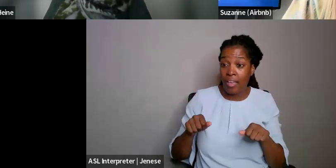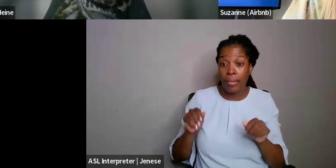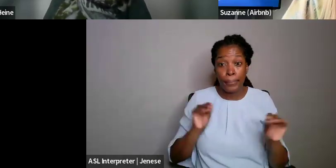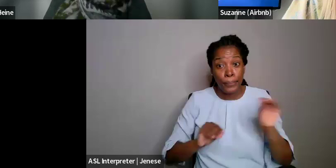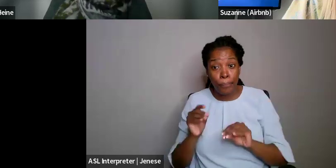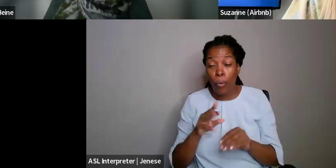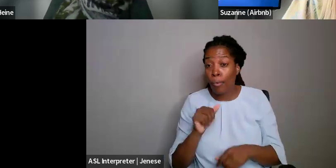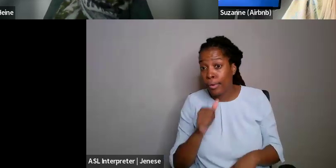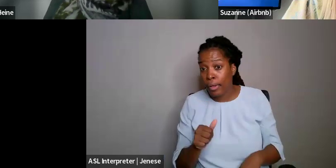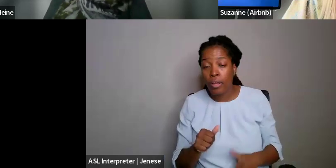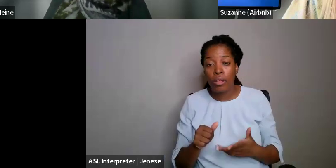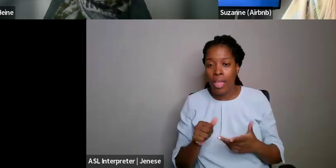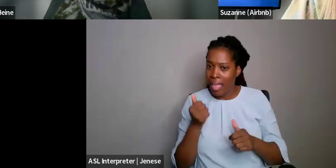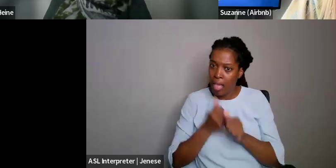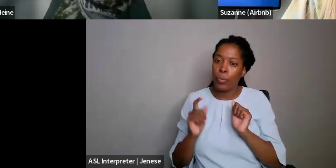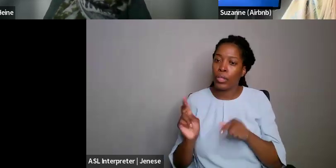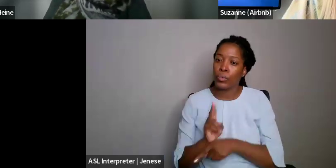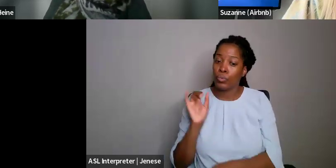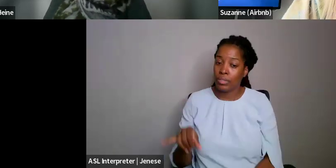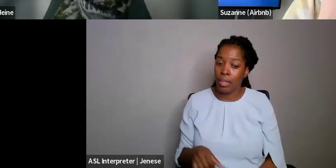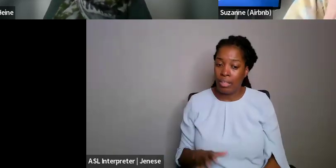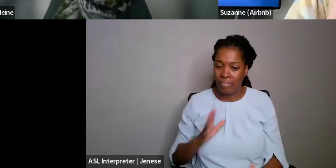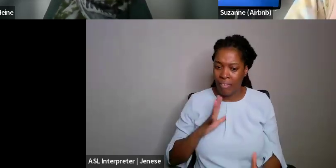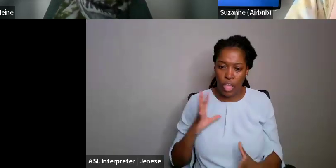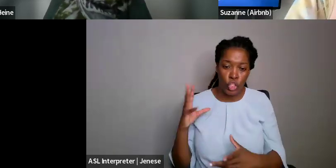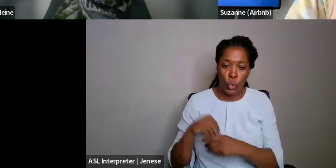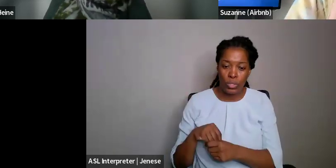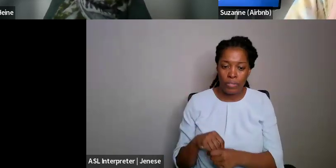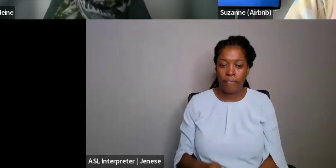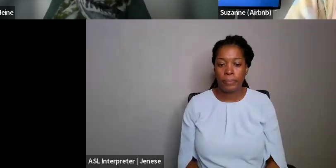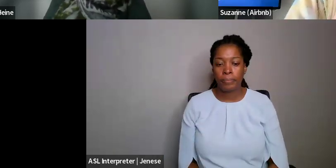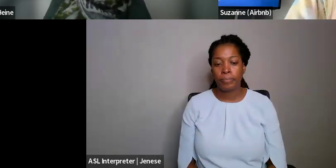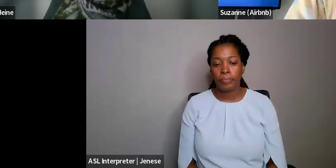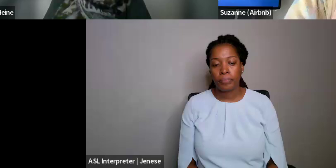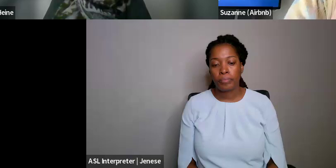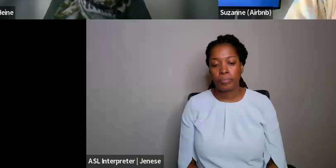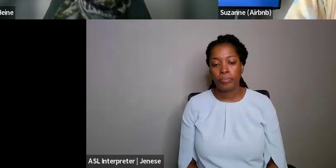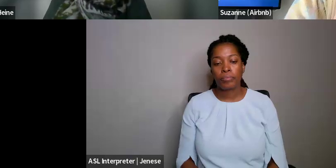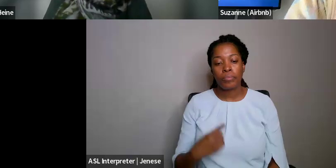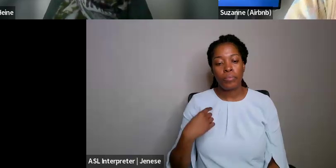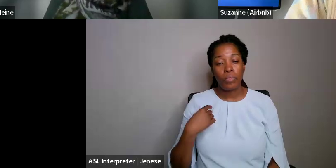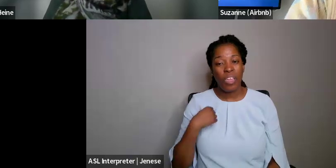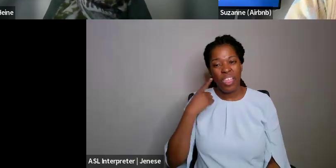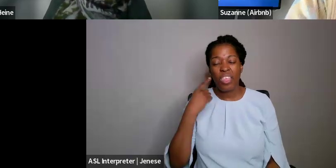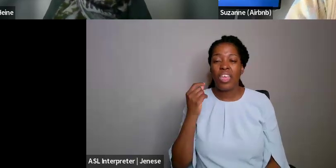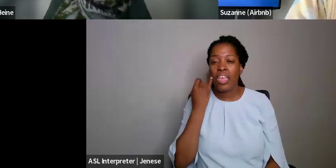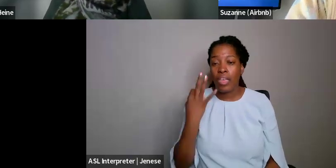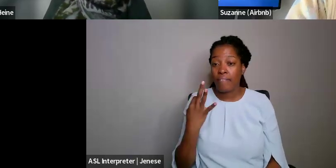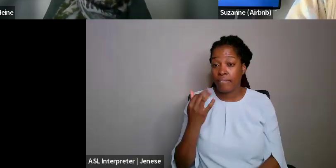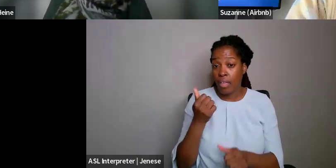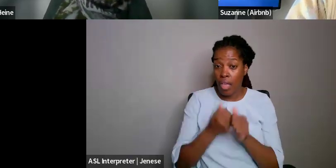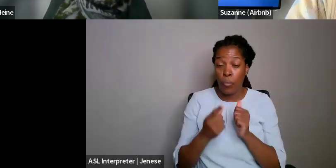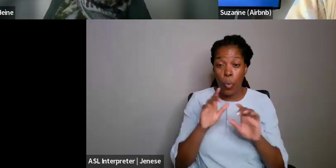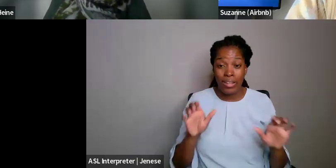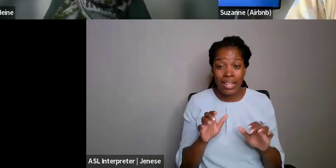it's little things that you can do. And I think if everybody just does a few little things and you're honest